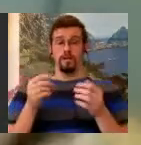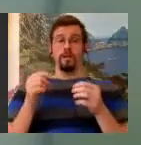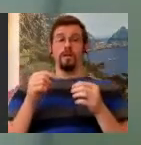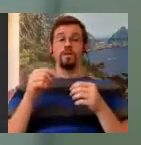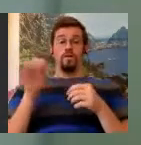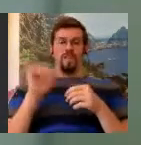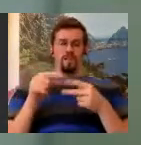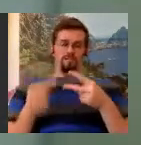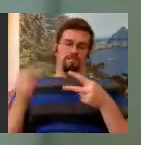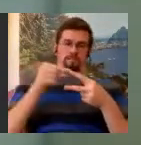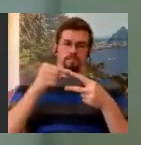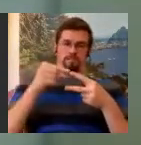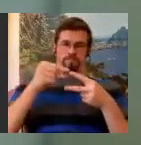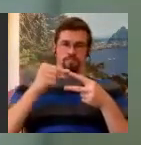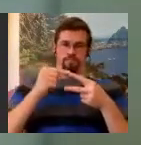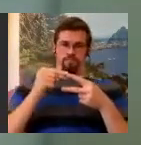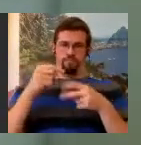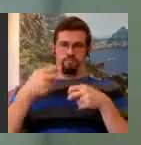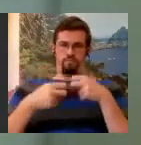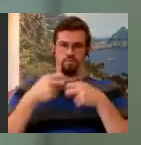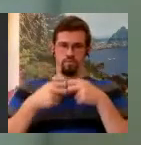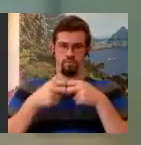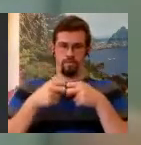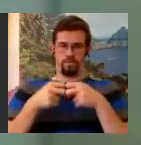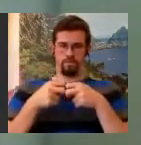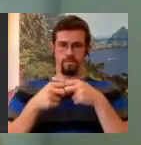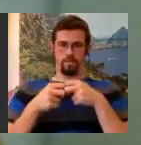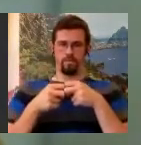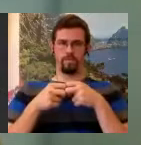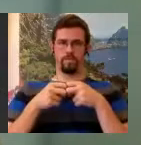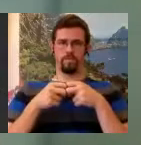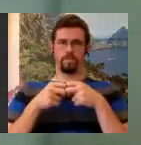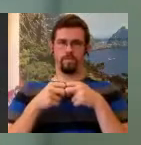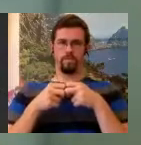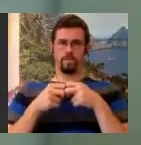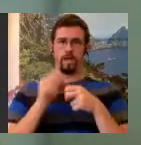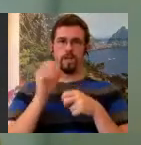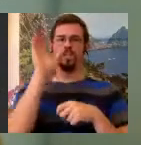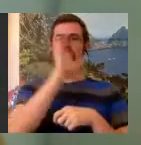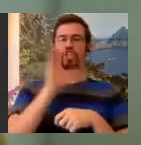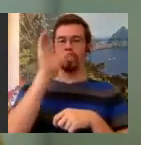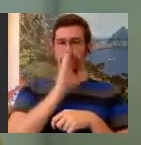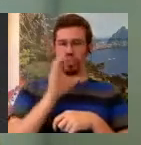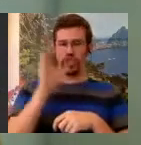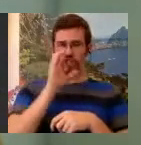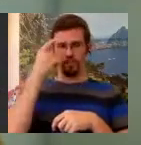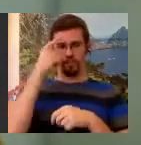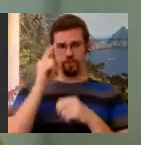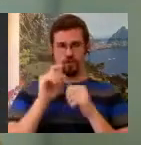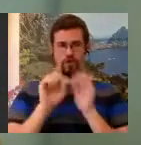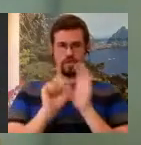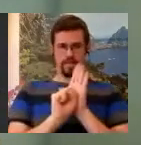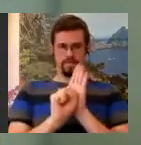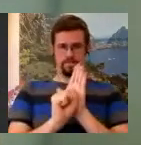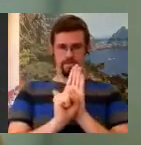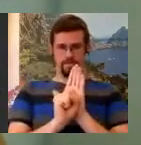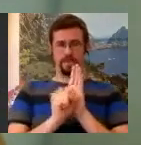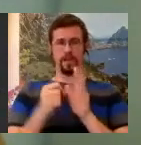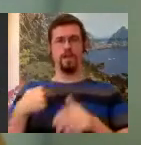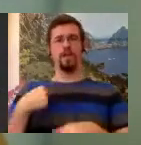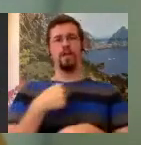problem, that is the search area for the glyphs. We thought